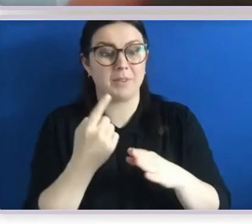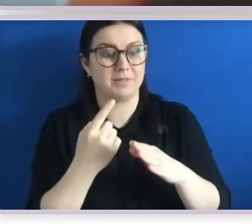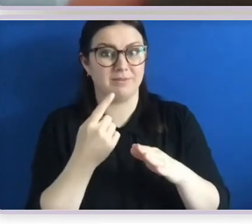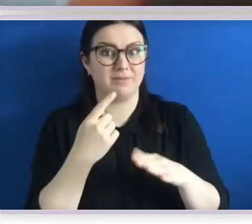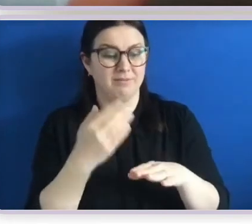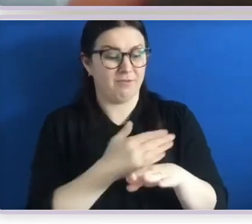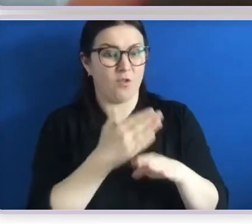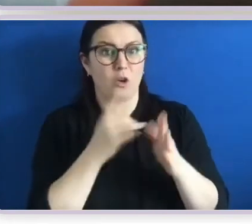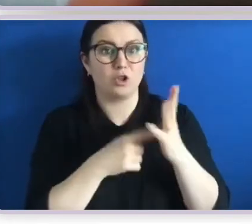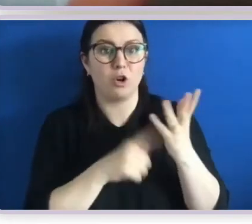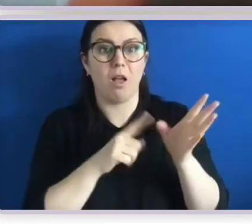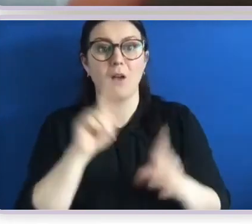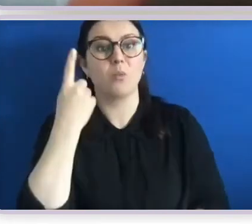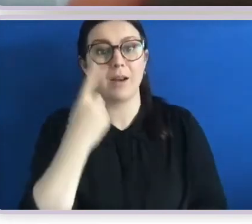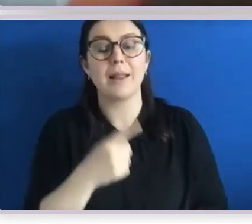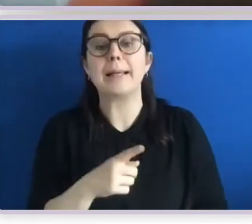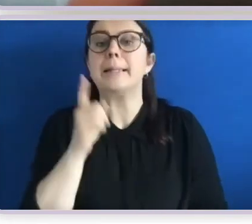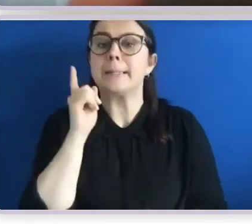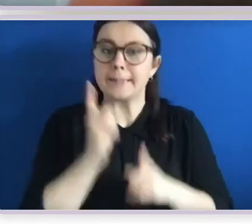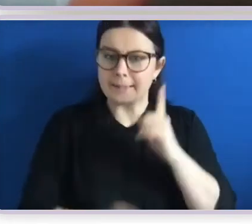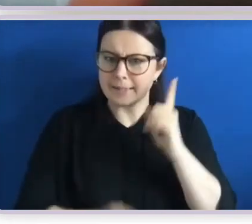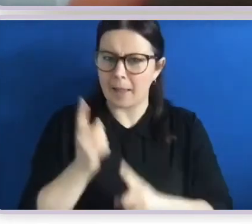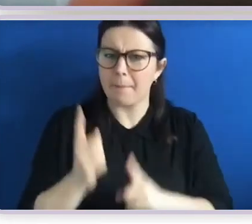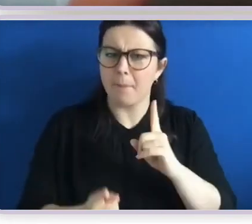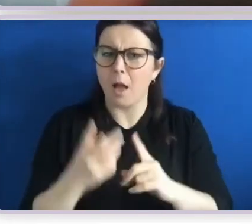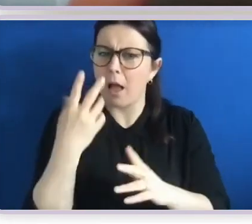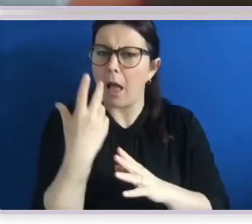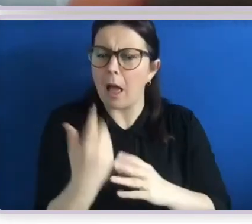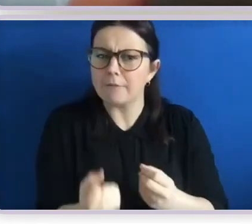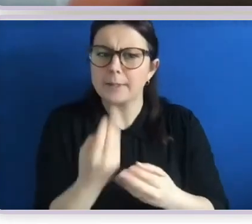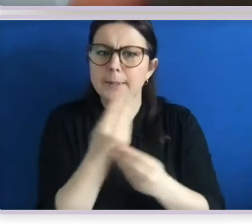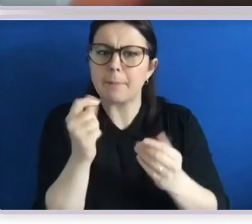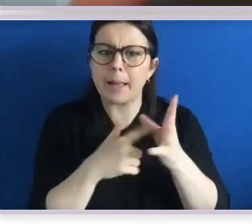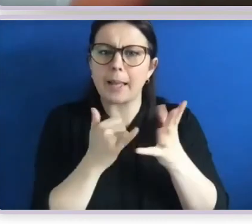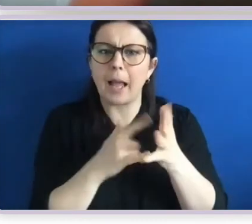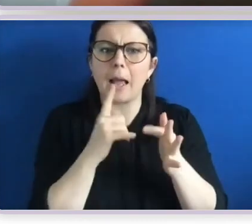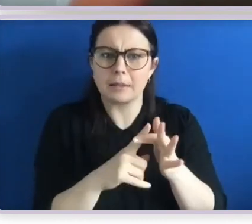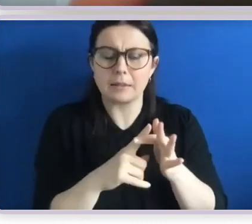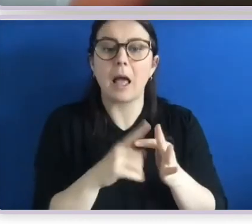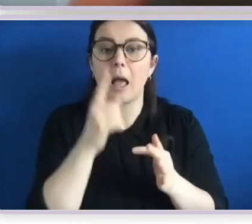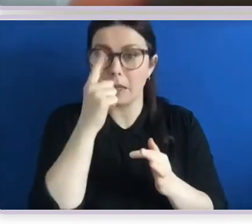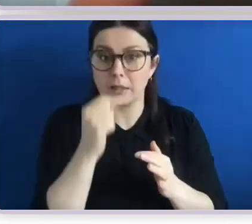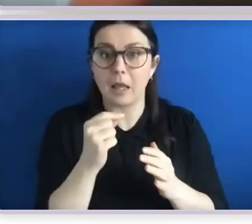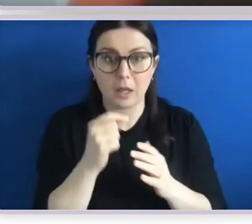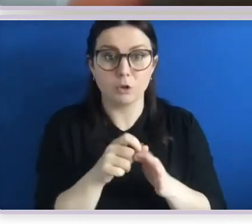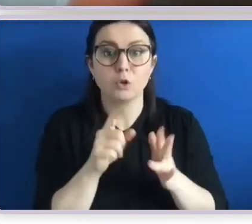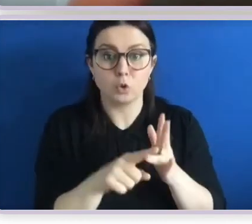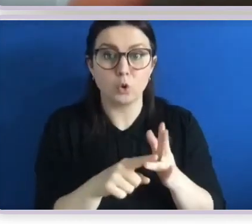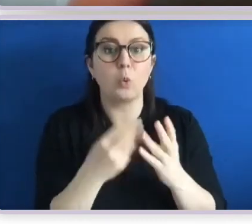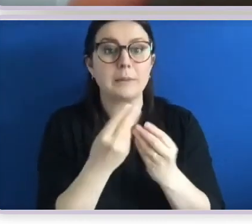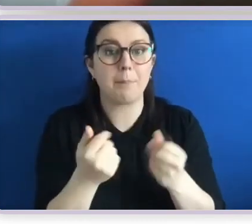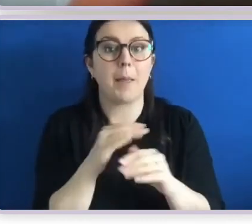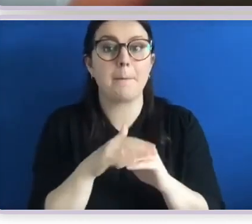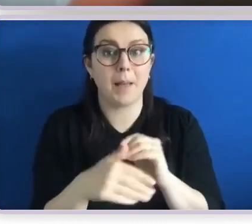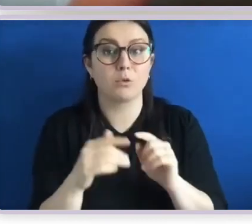some limited cases where we can do something against something that happened prior to 1 July. So please